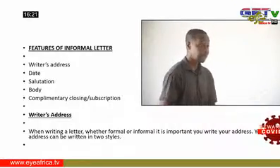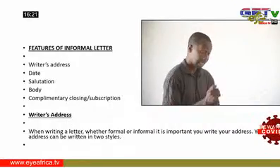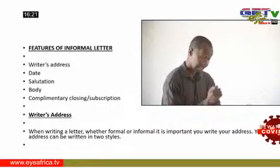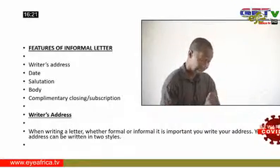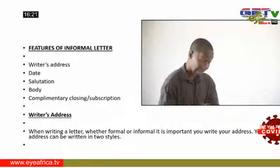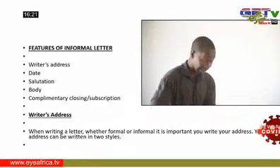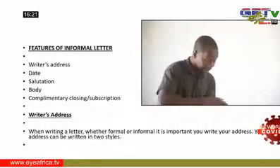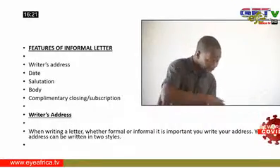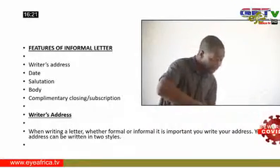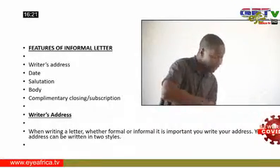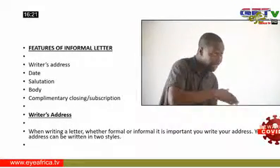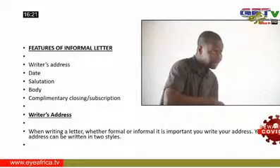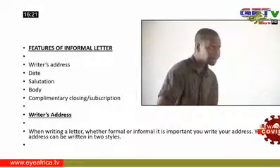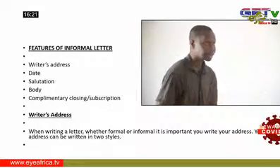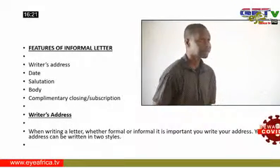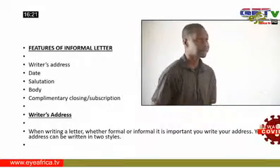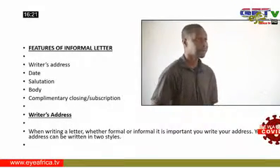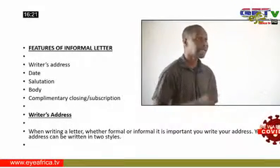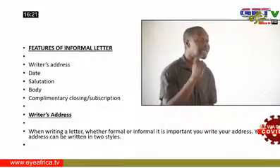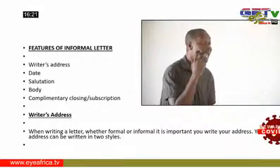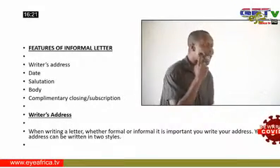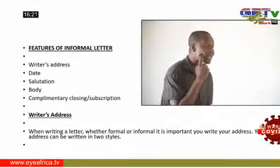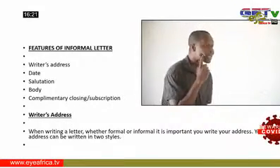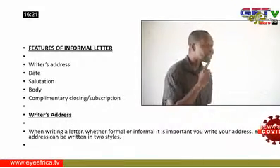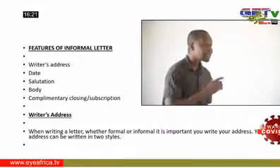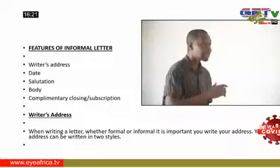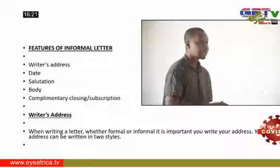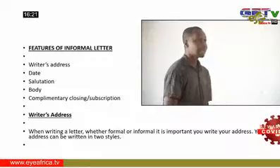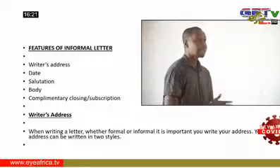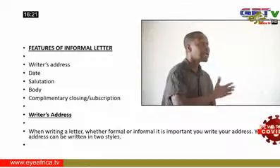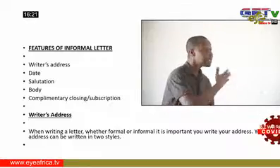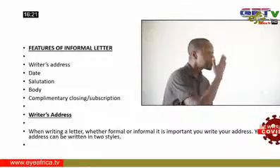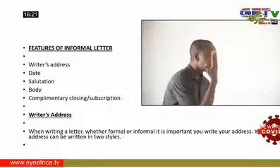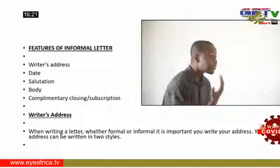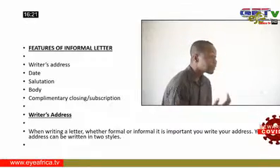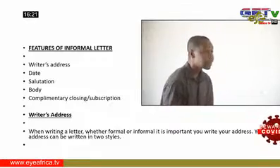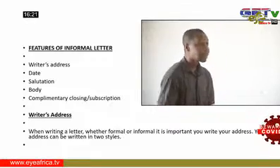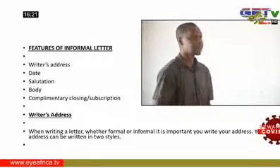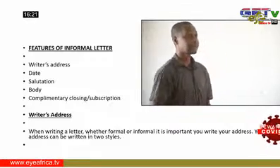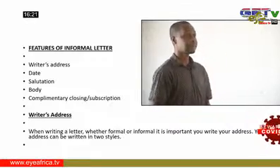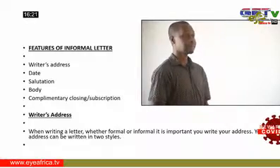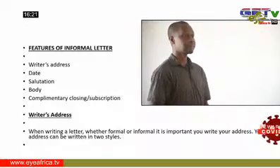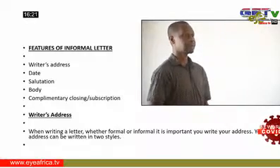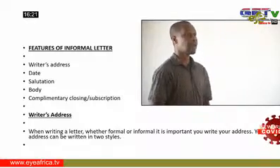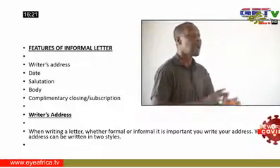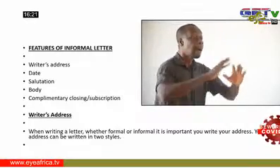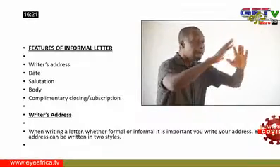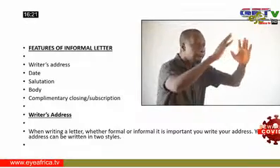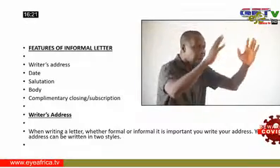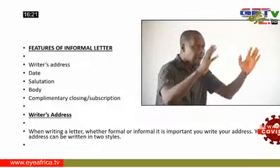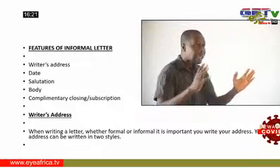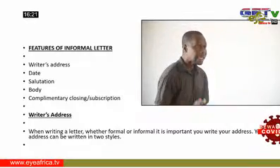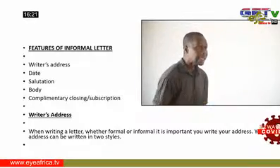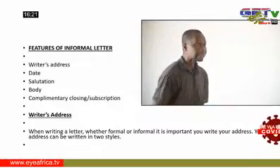writer's address, date, salutation, body,